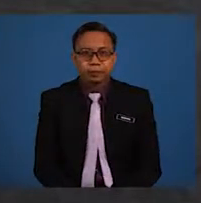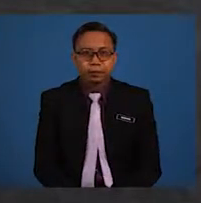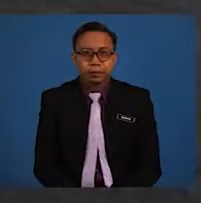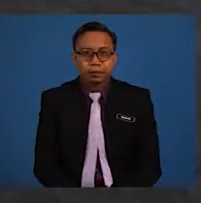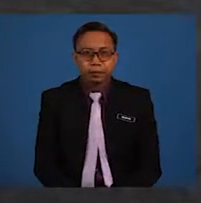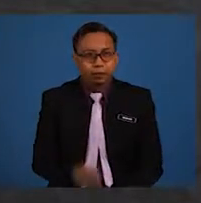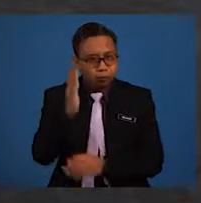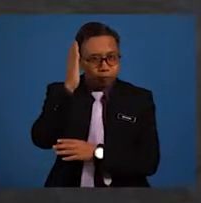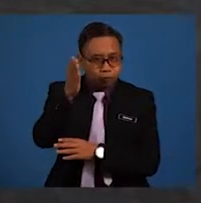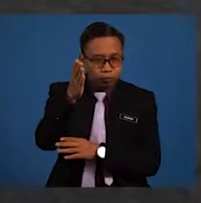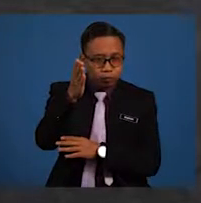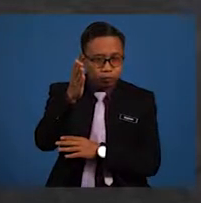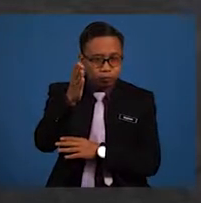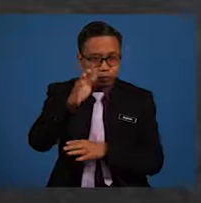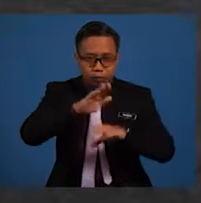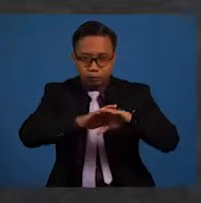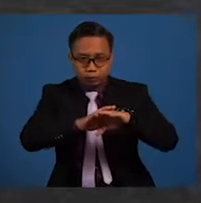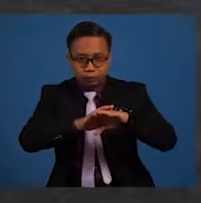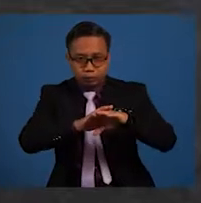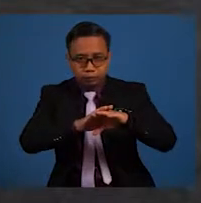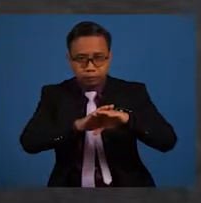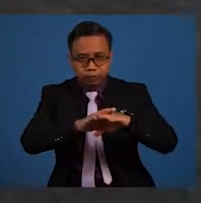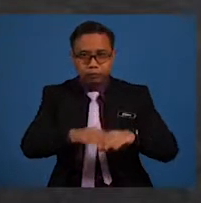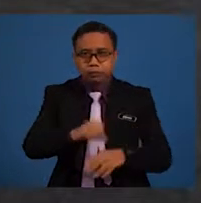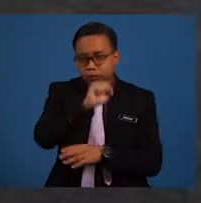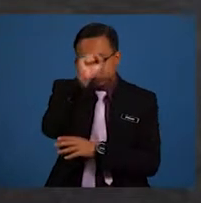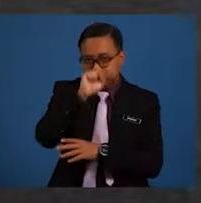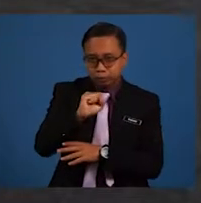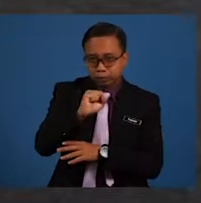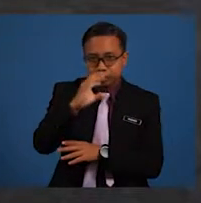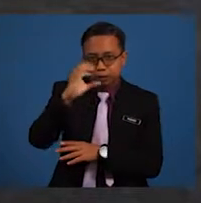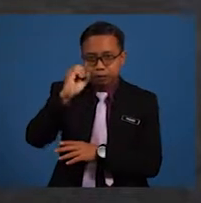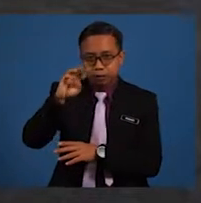Shall we move on to a comprehension question now?